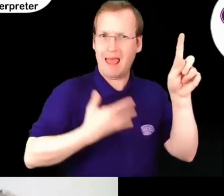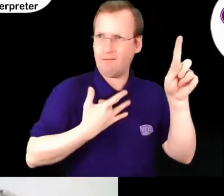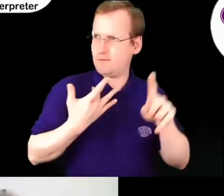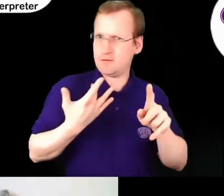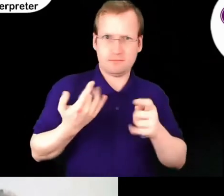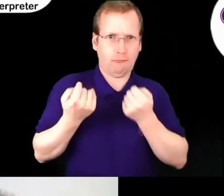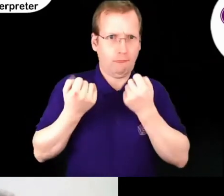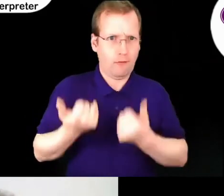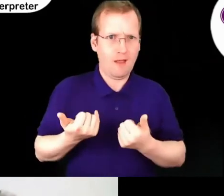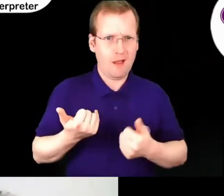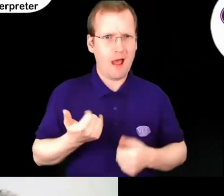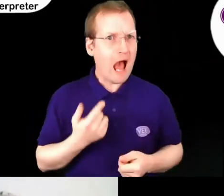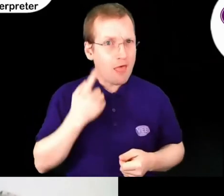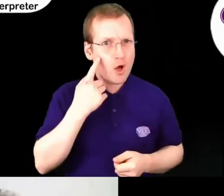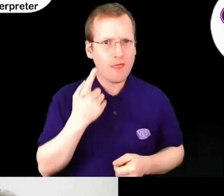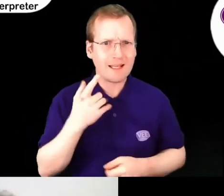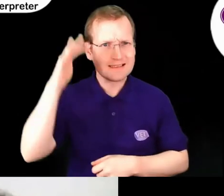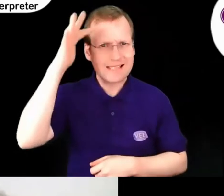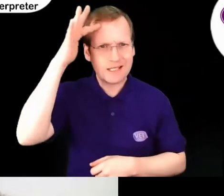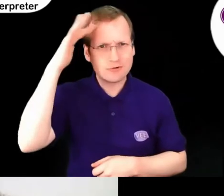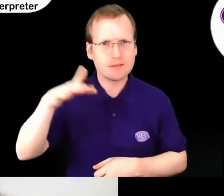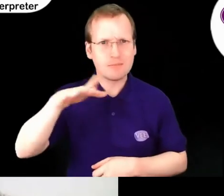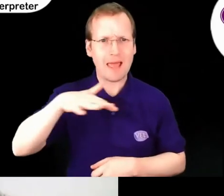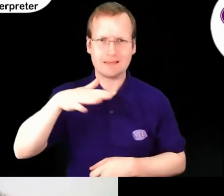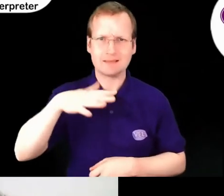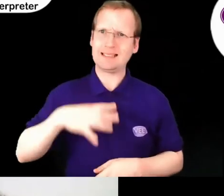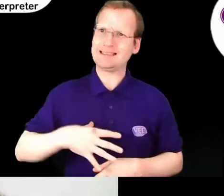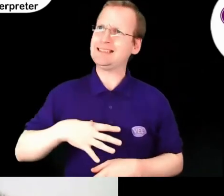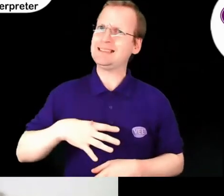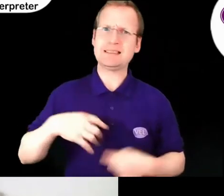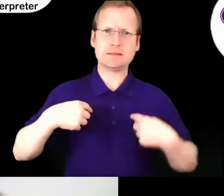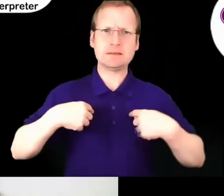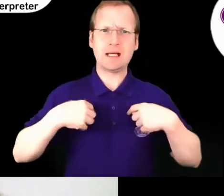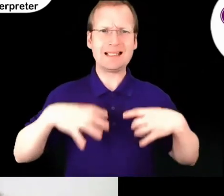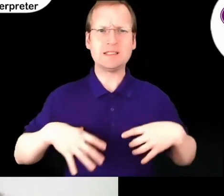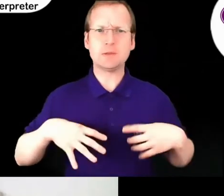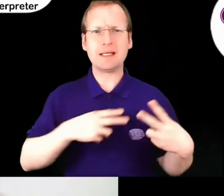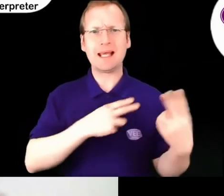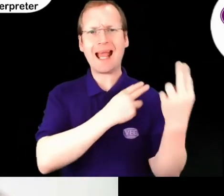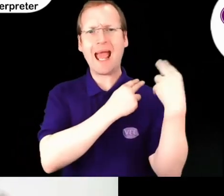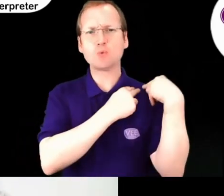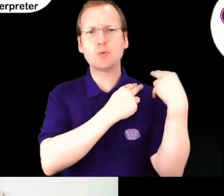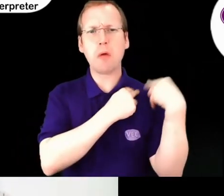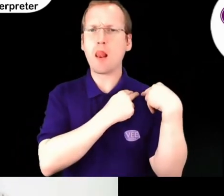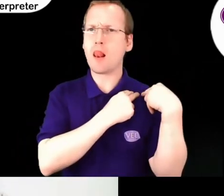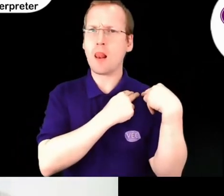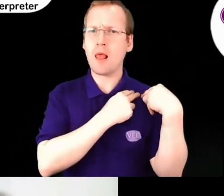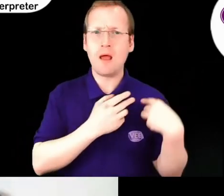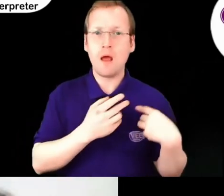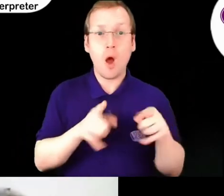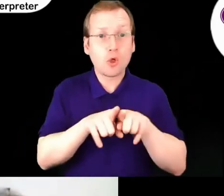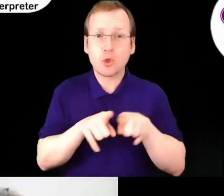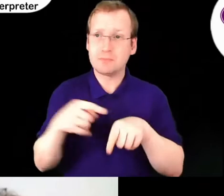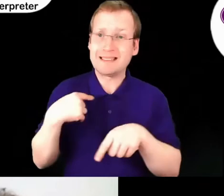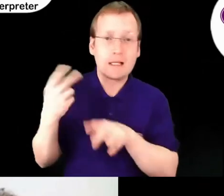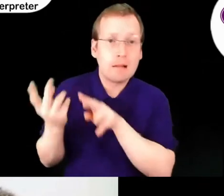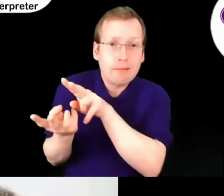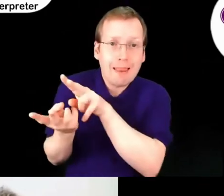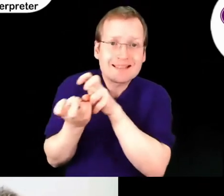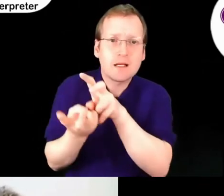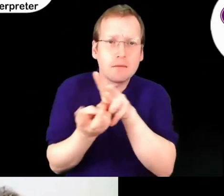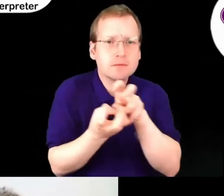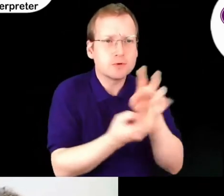And I thought, that's a very dangerous place to be. I need to be able to be accountable to somebody and to listen to other people as to how they see the Bible